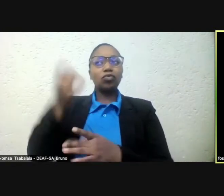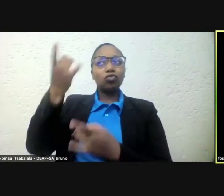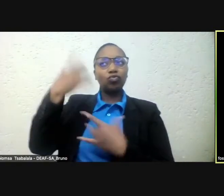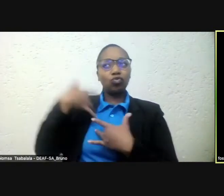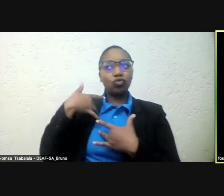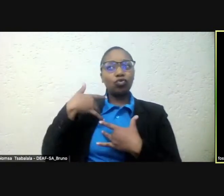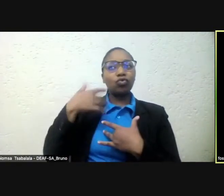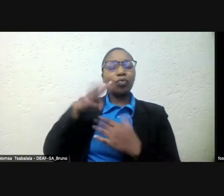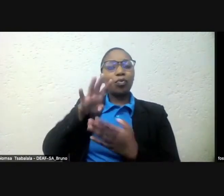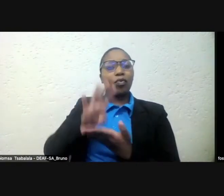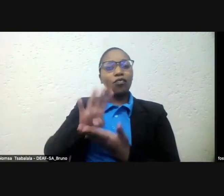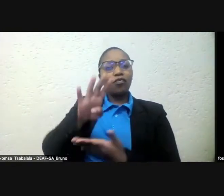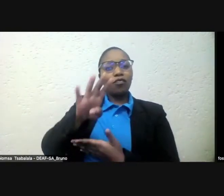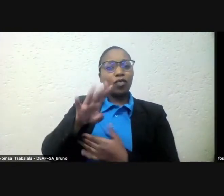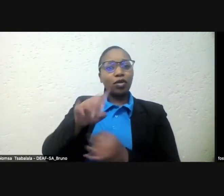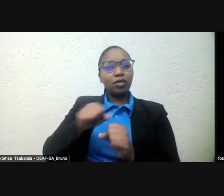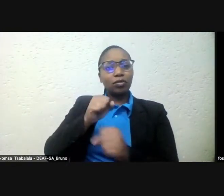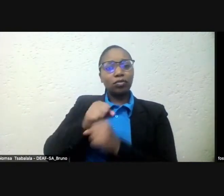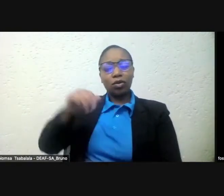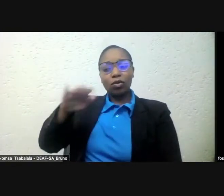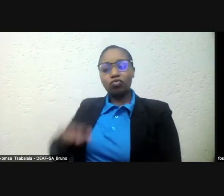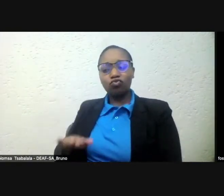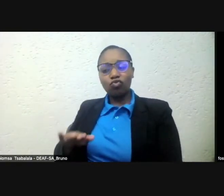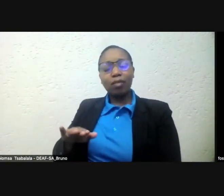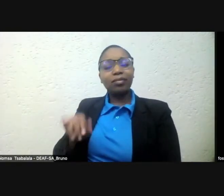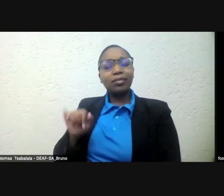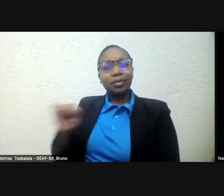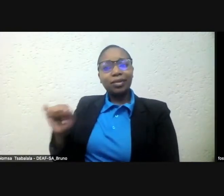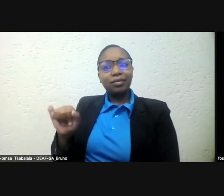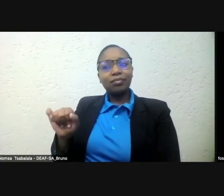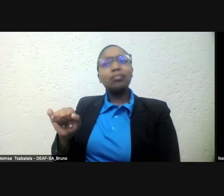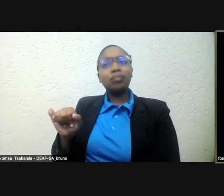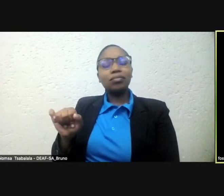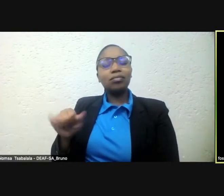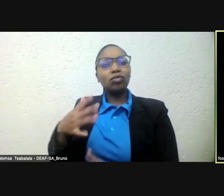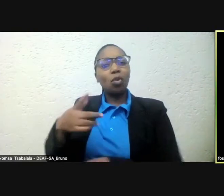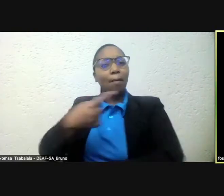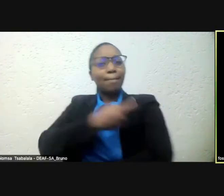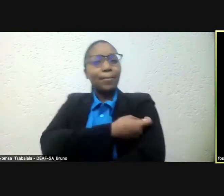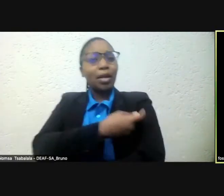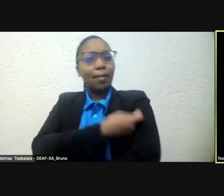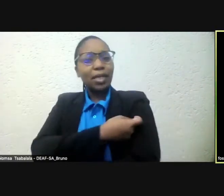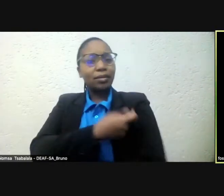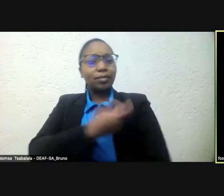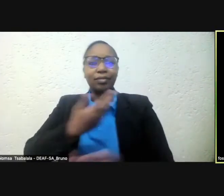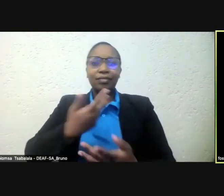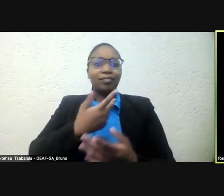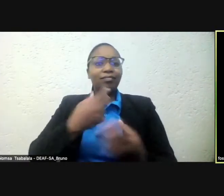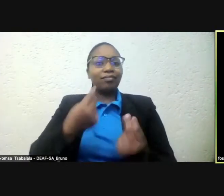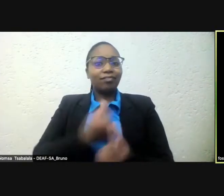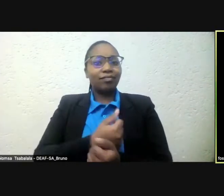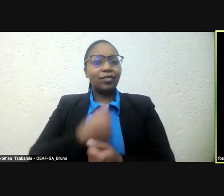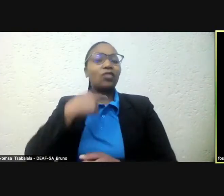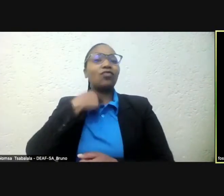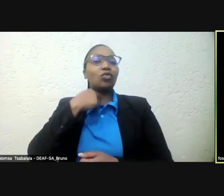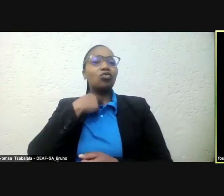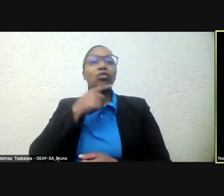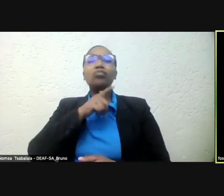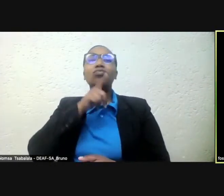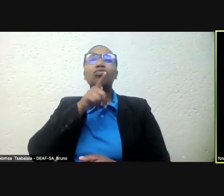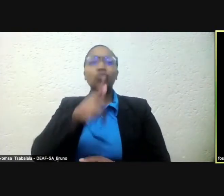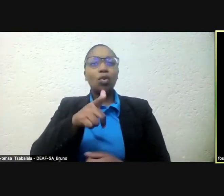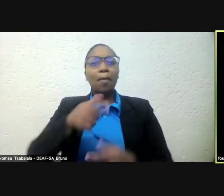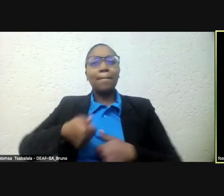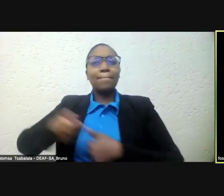14-year-old child to be vaccinated, and unfortunately, was turned away and been told that they don't